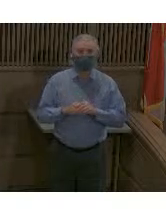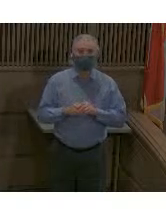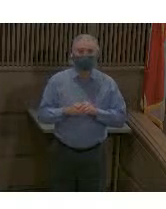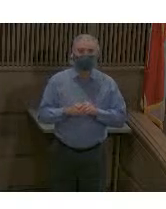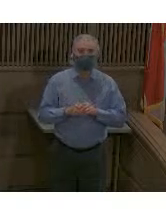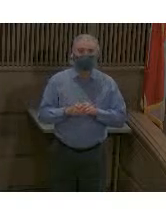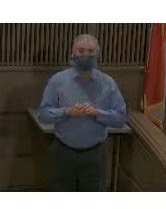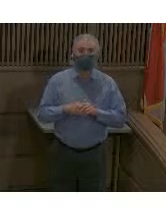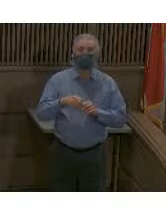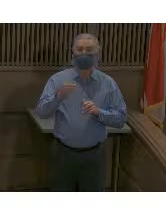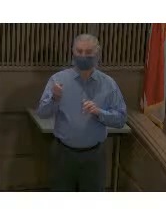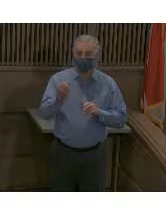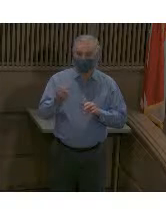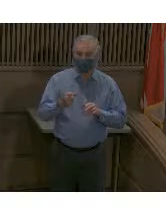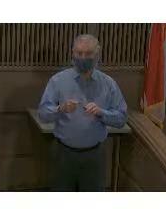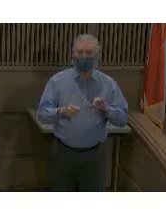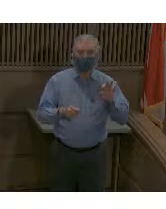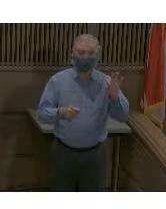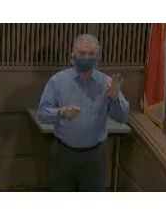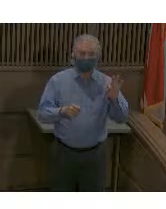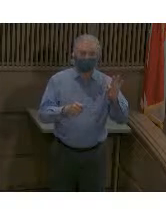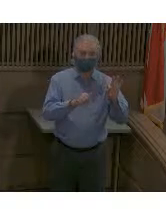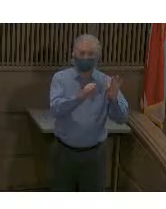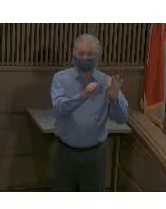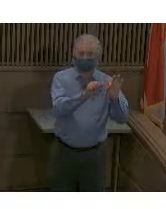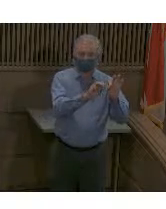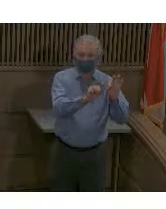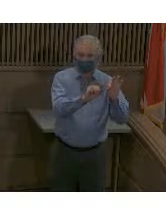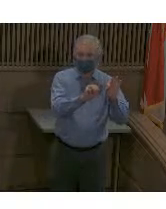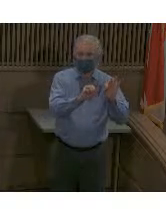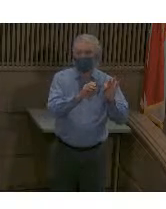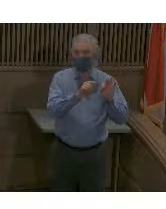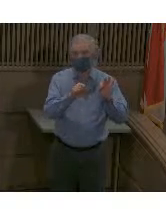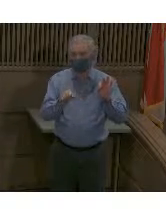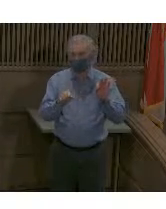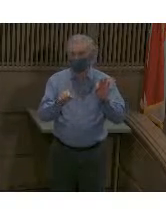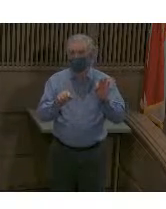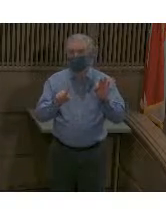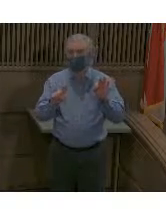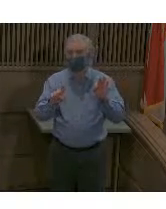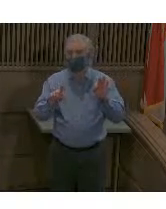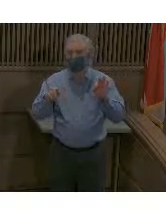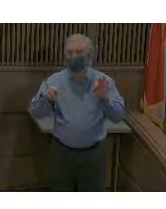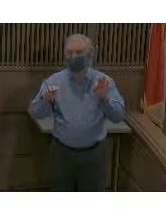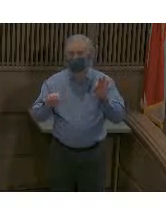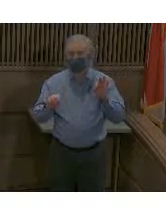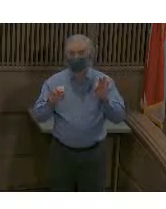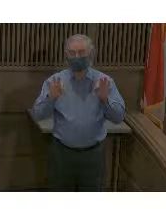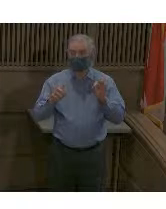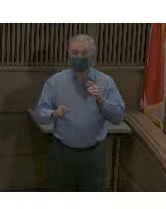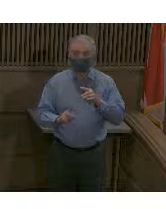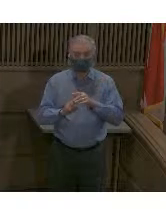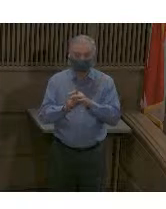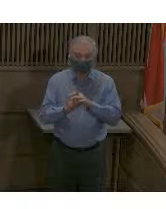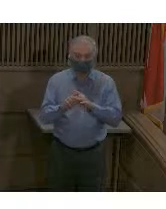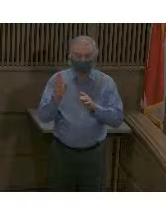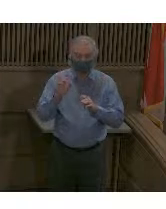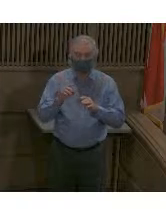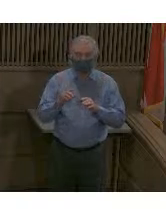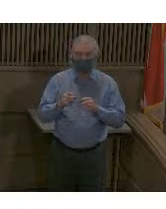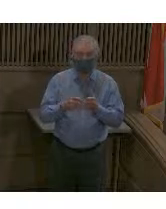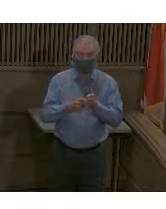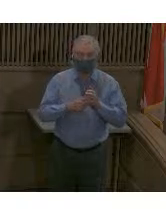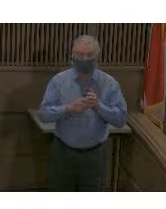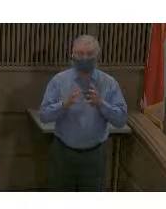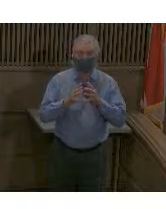close at 1 p.m. But it's important to pre-register because if you just show up, it's going to take extra time for them and